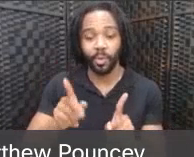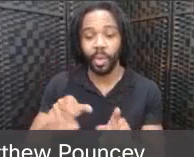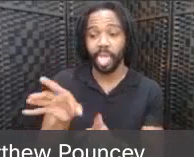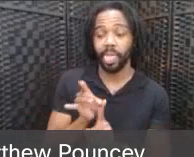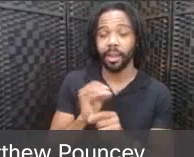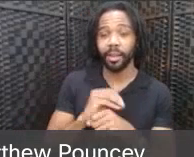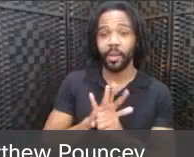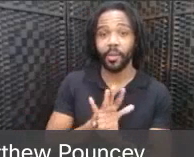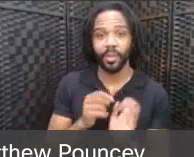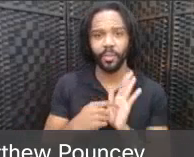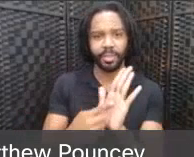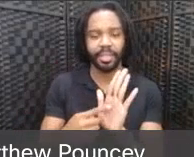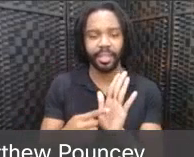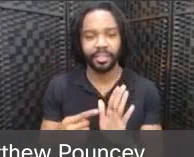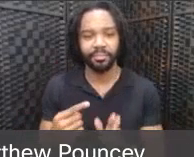represent